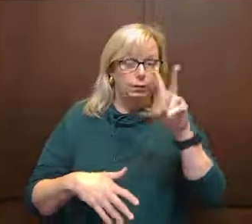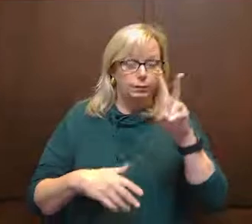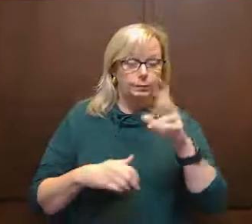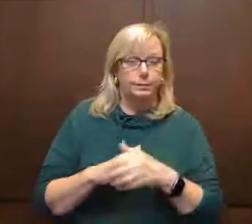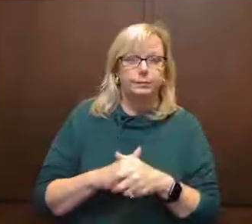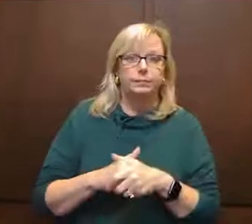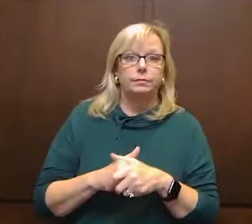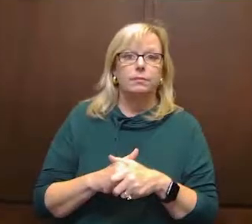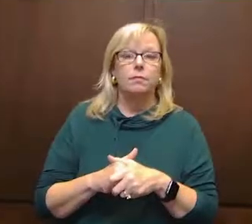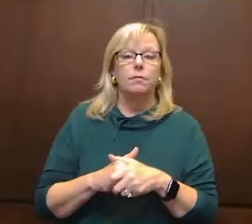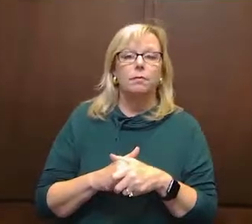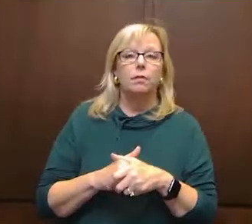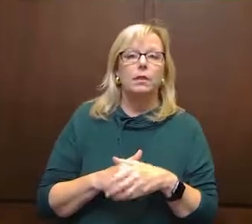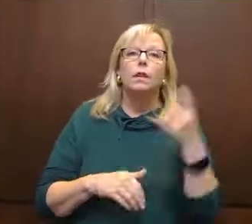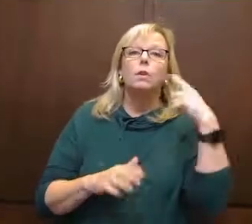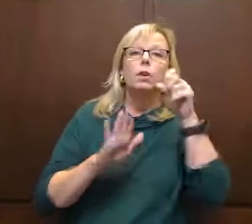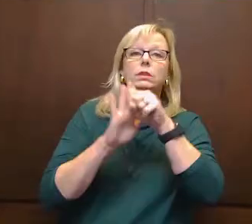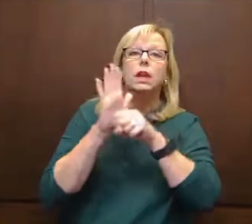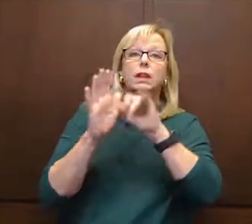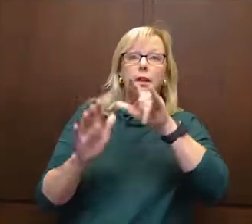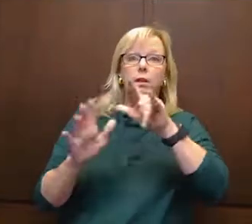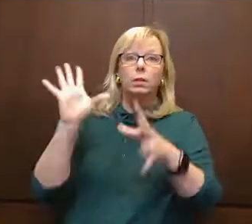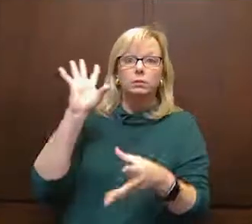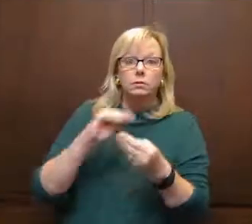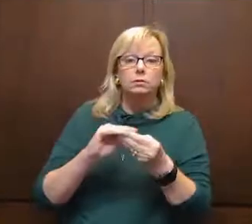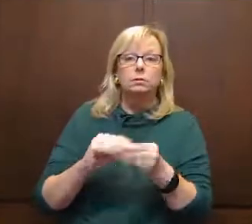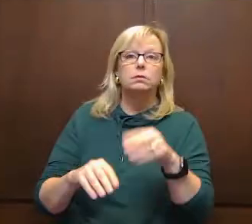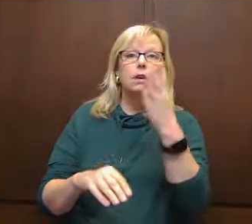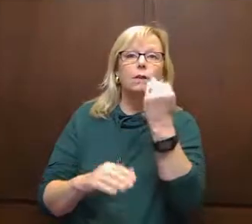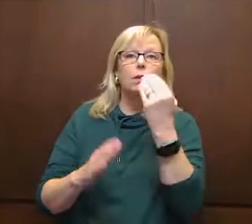21,332. For state totals,